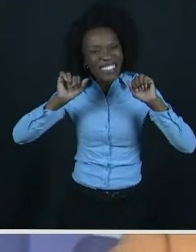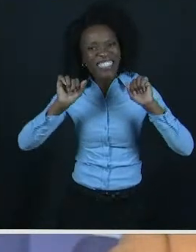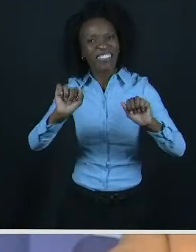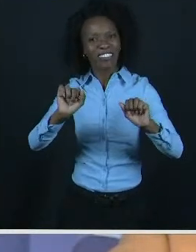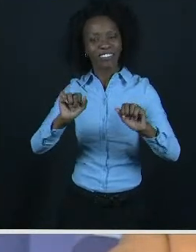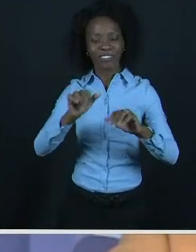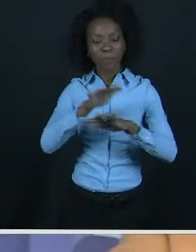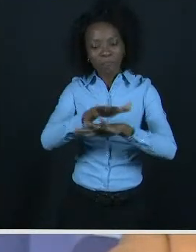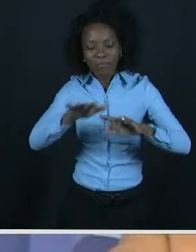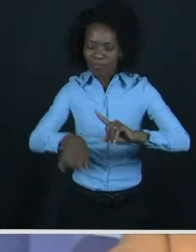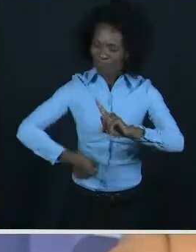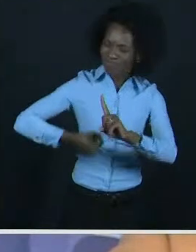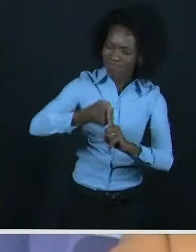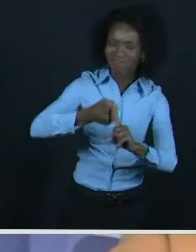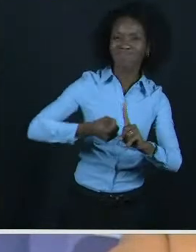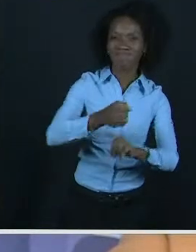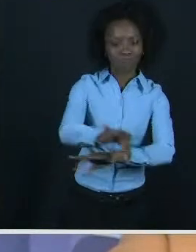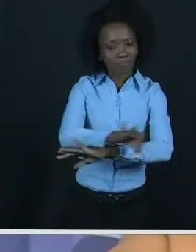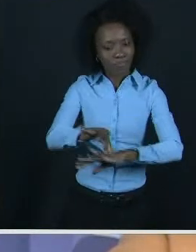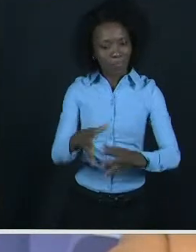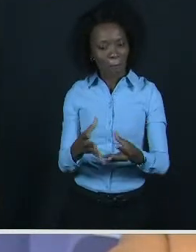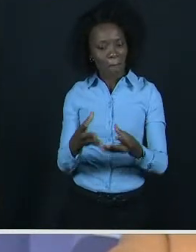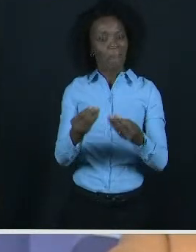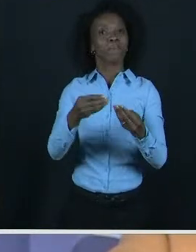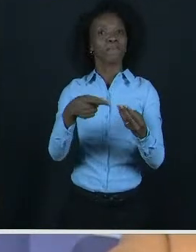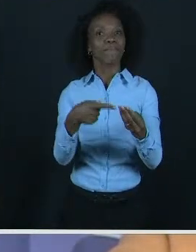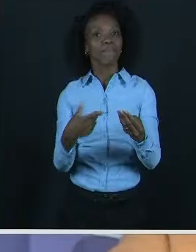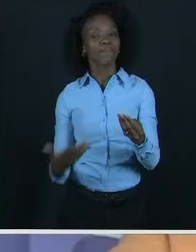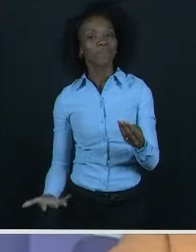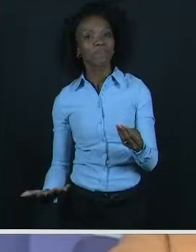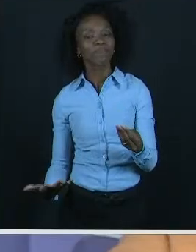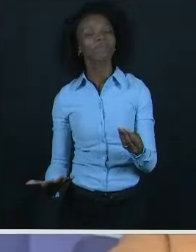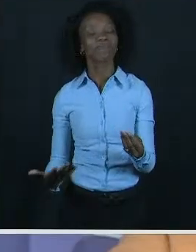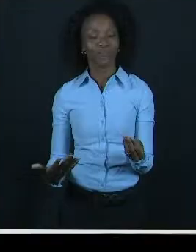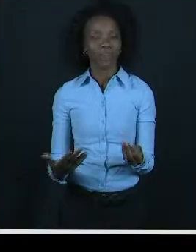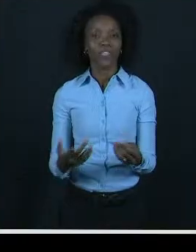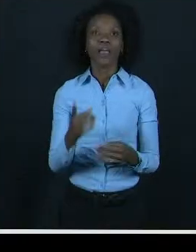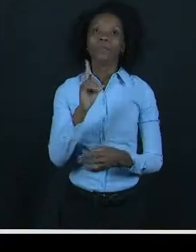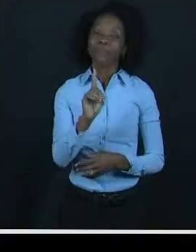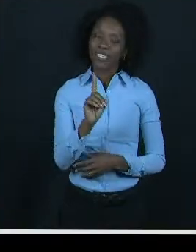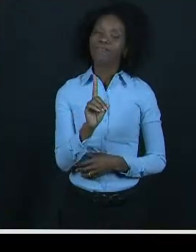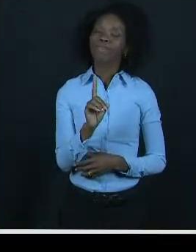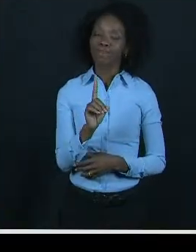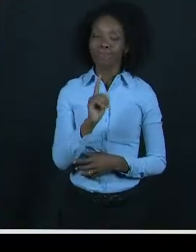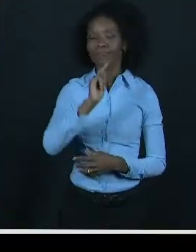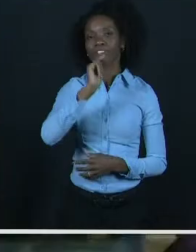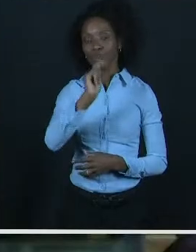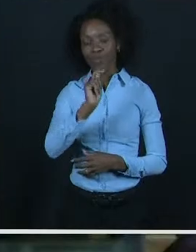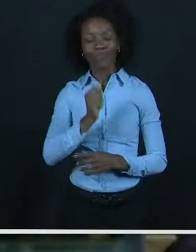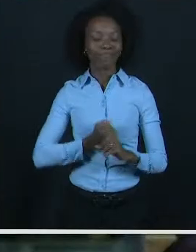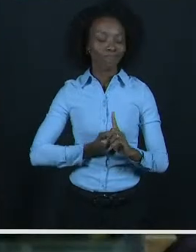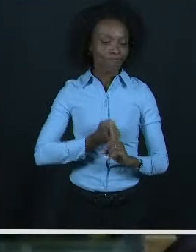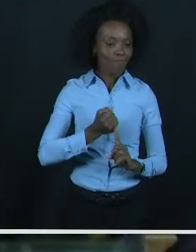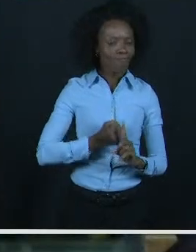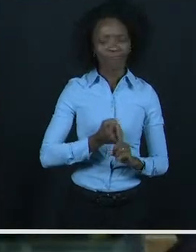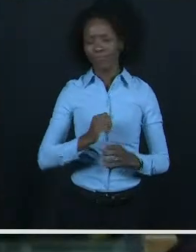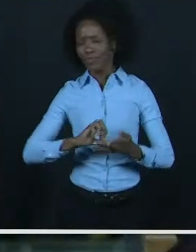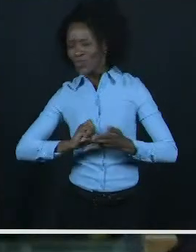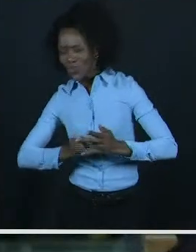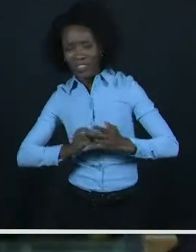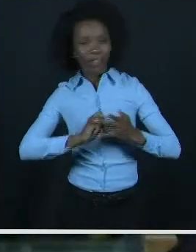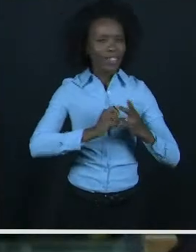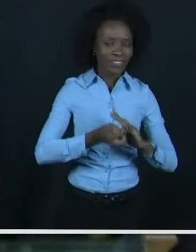society-driven and drafted plan. Yet, despite our efforts, violence